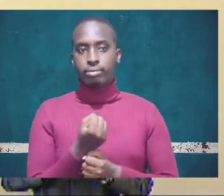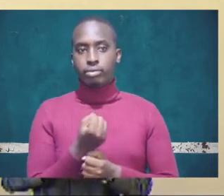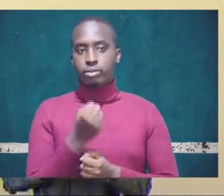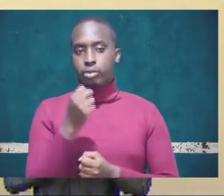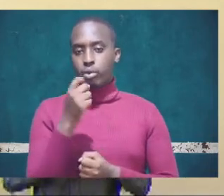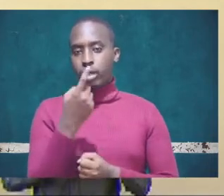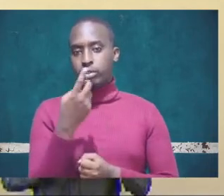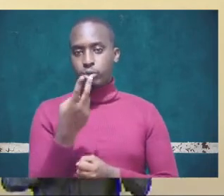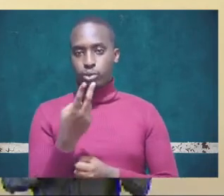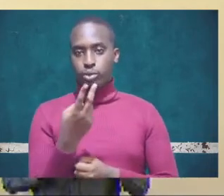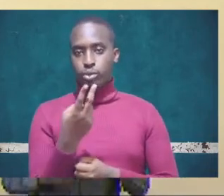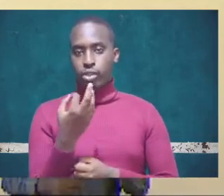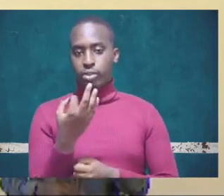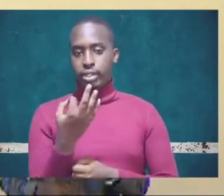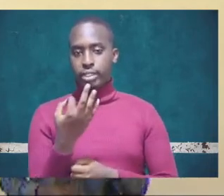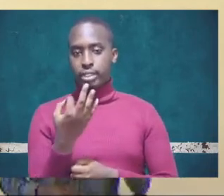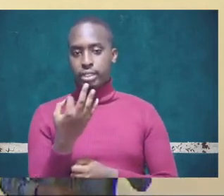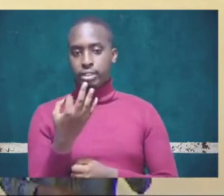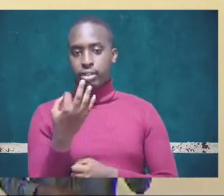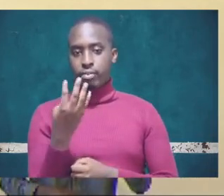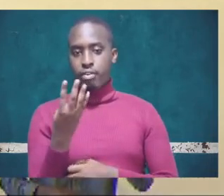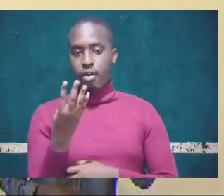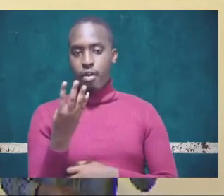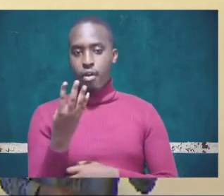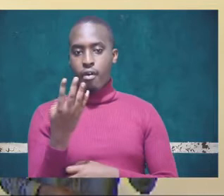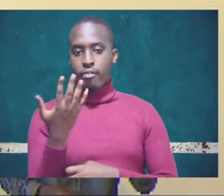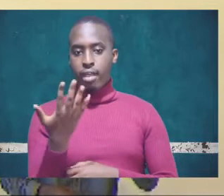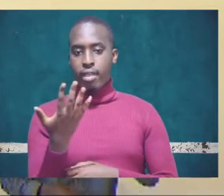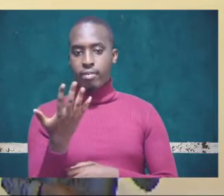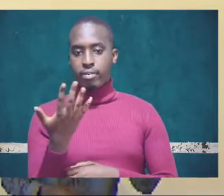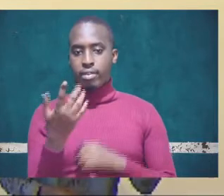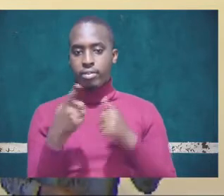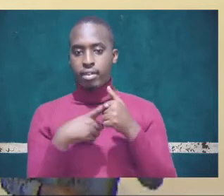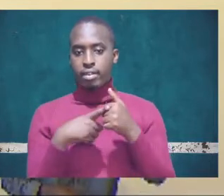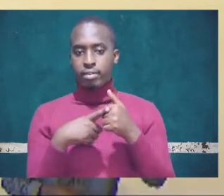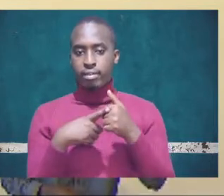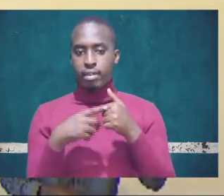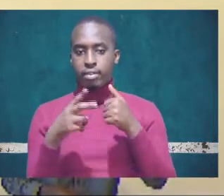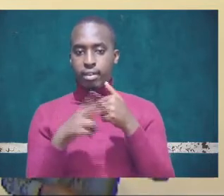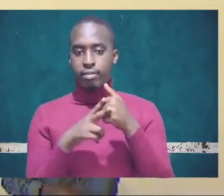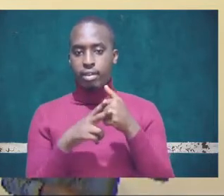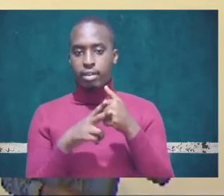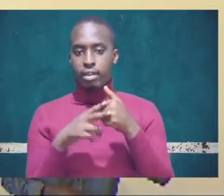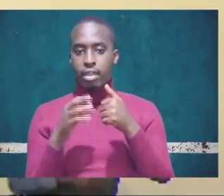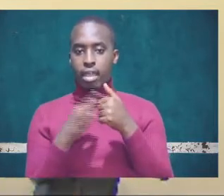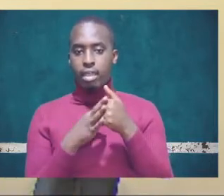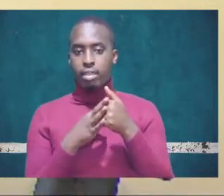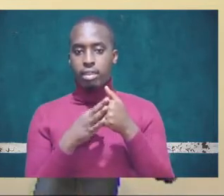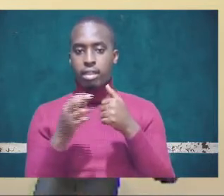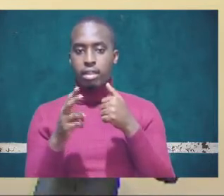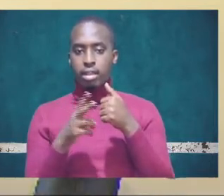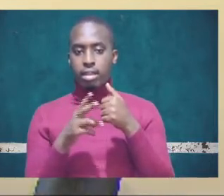1, 2, 3, 4, 5, 6, 7, 8,